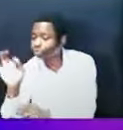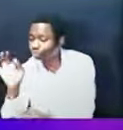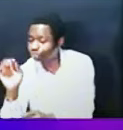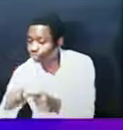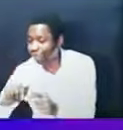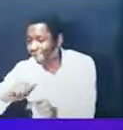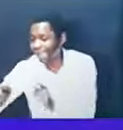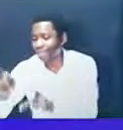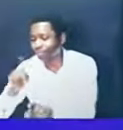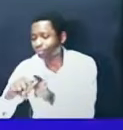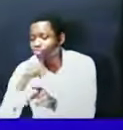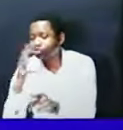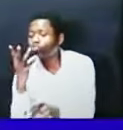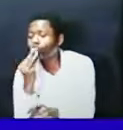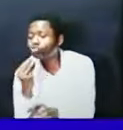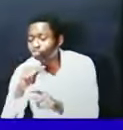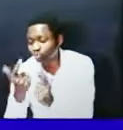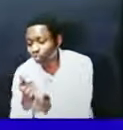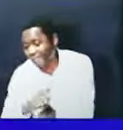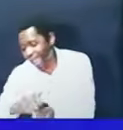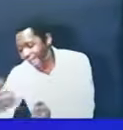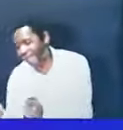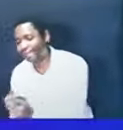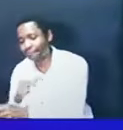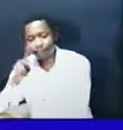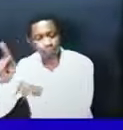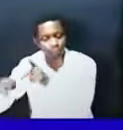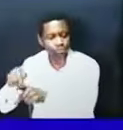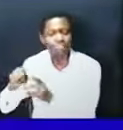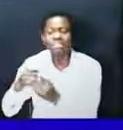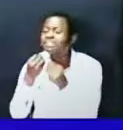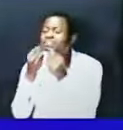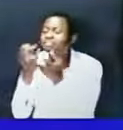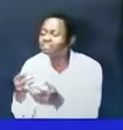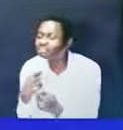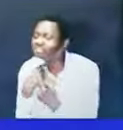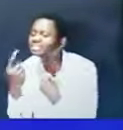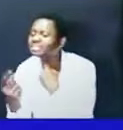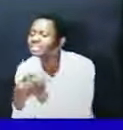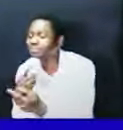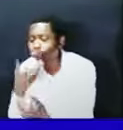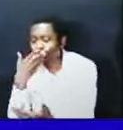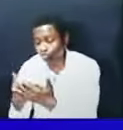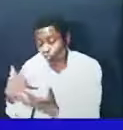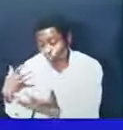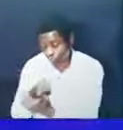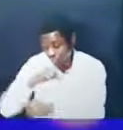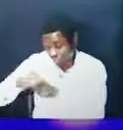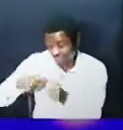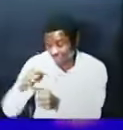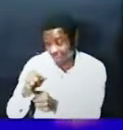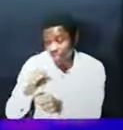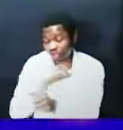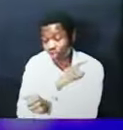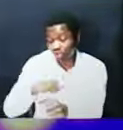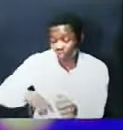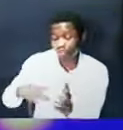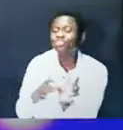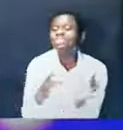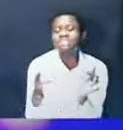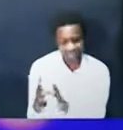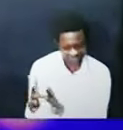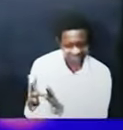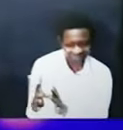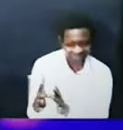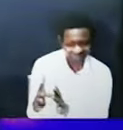the Jews and started speaking to Greeks also, telling them the good news about the Lord Jesus. Now